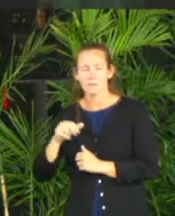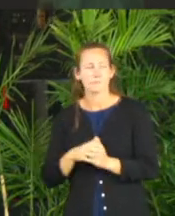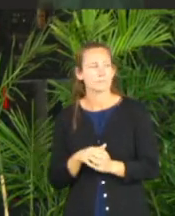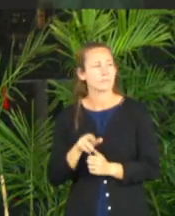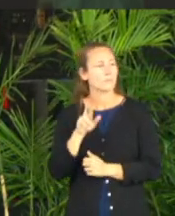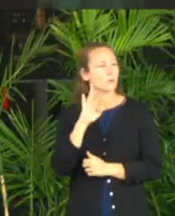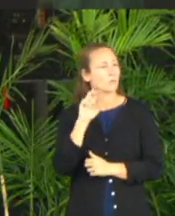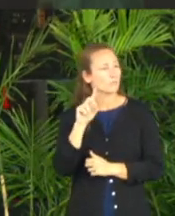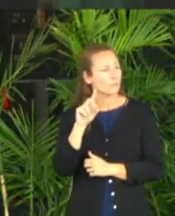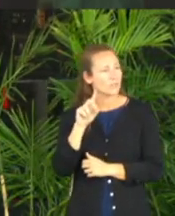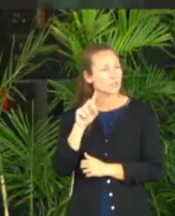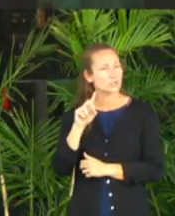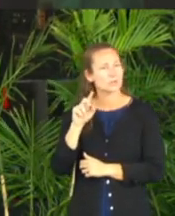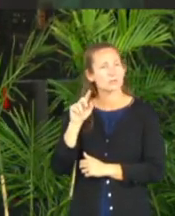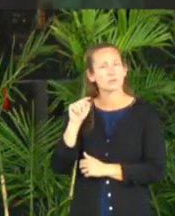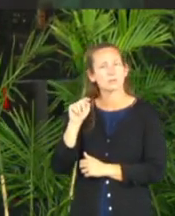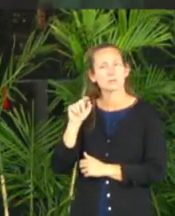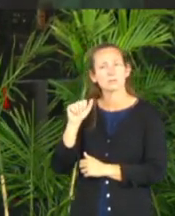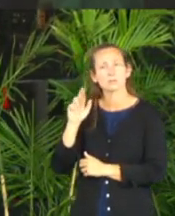Richard Jacob Tarr,